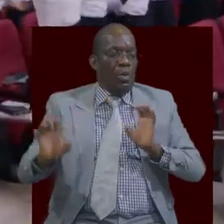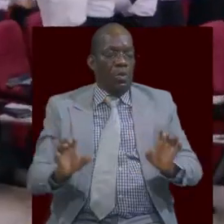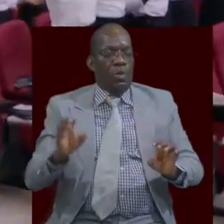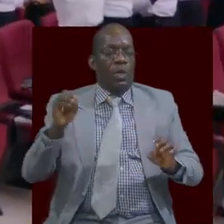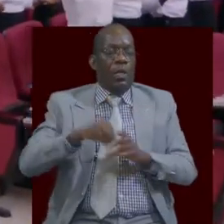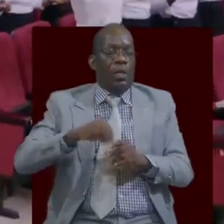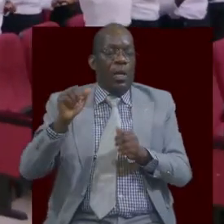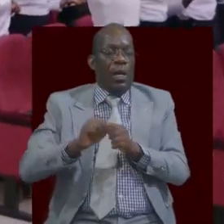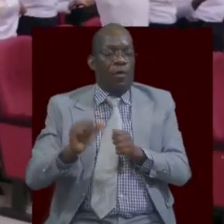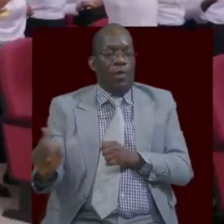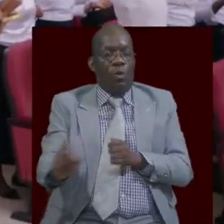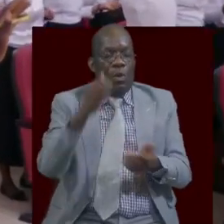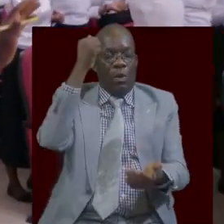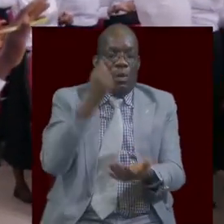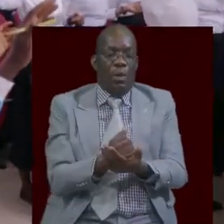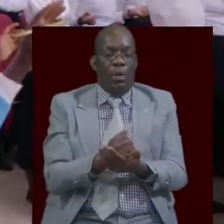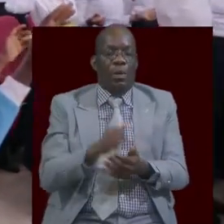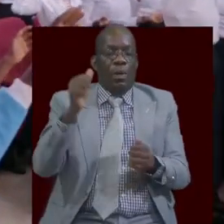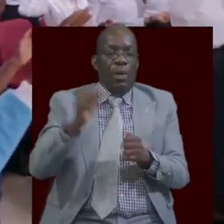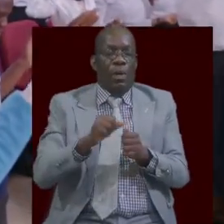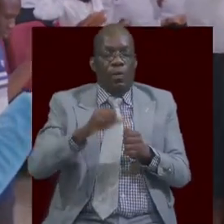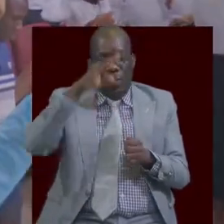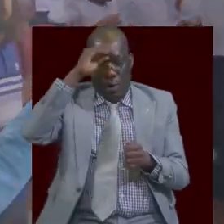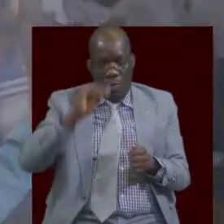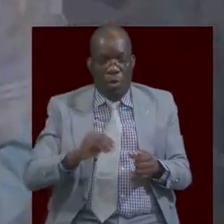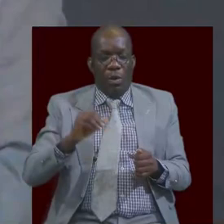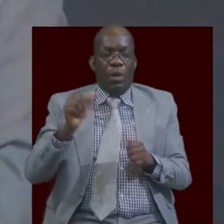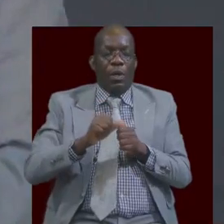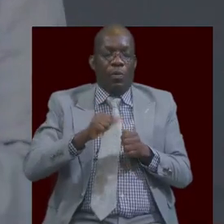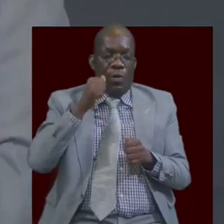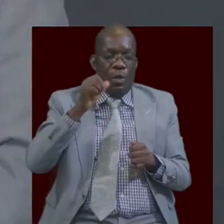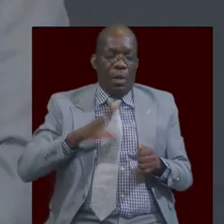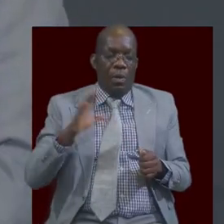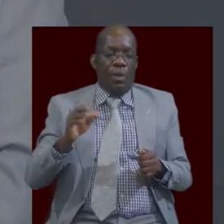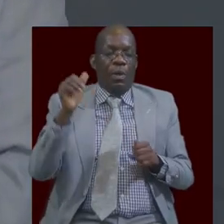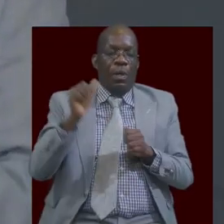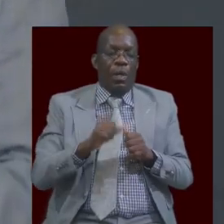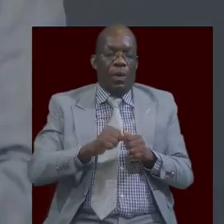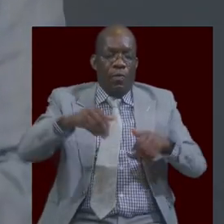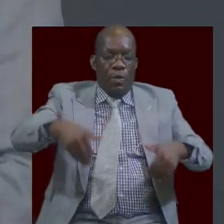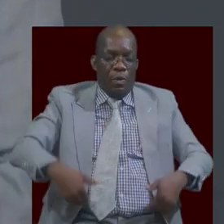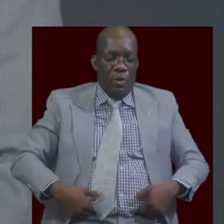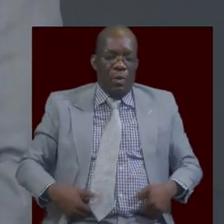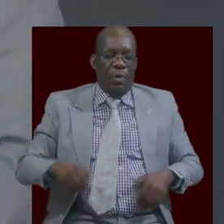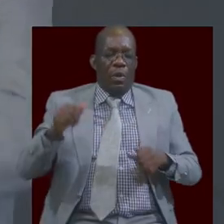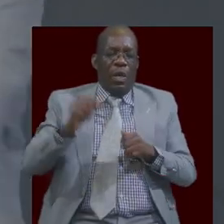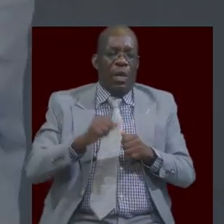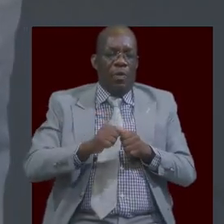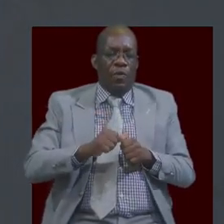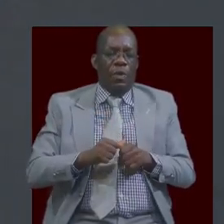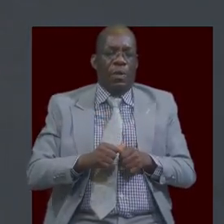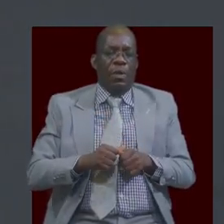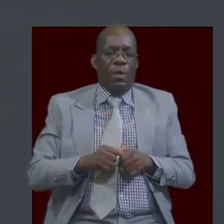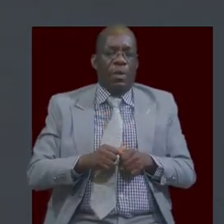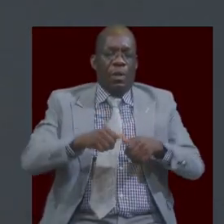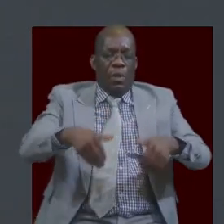everyone. Every boy, every girl, every youth, every young adult,